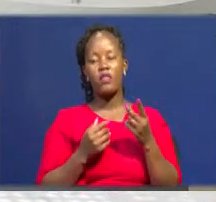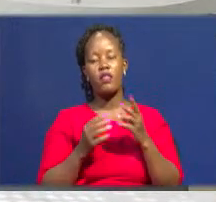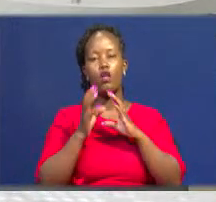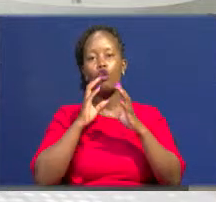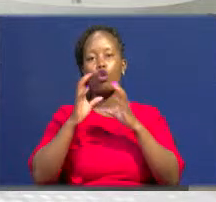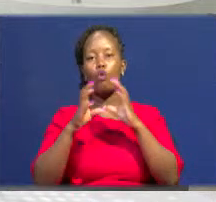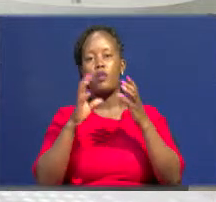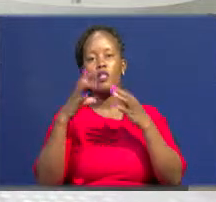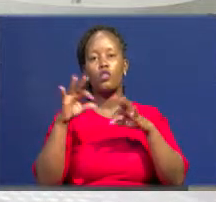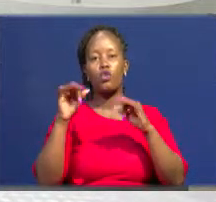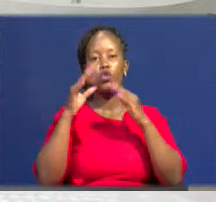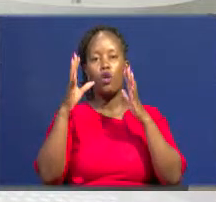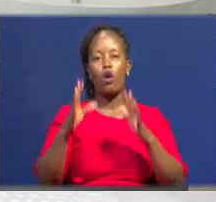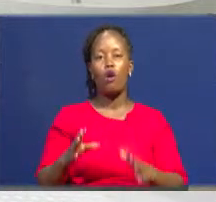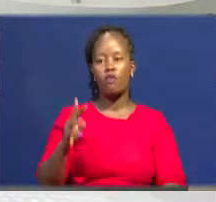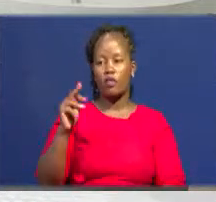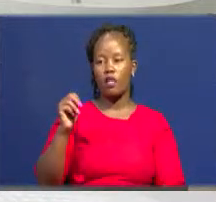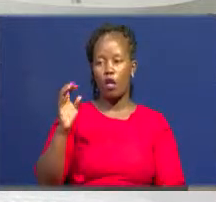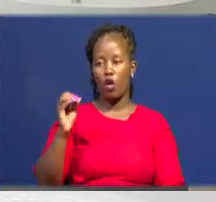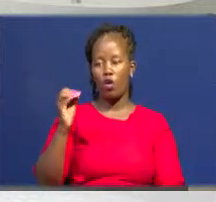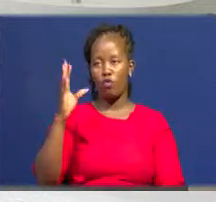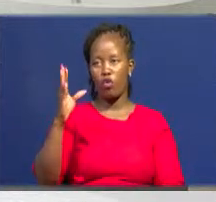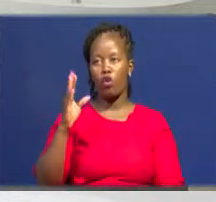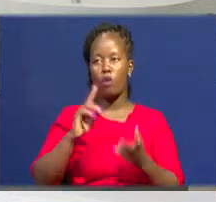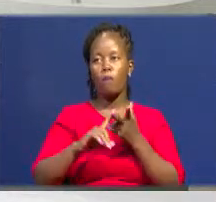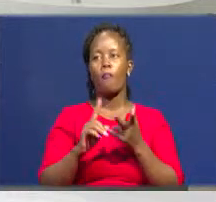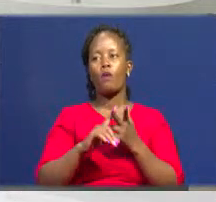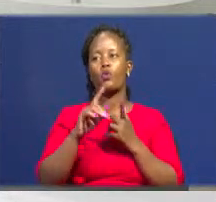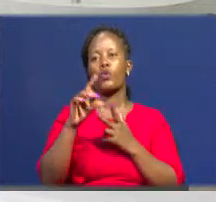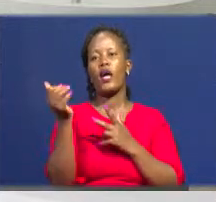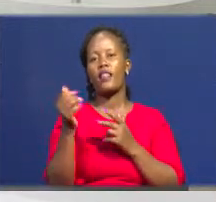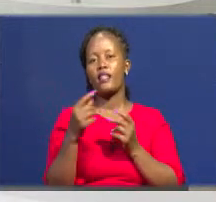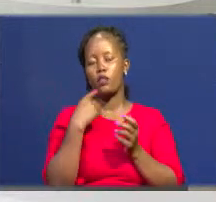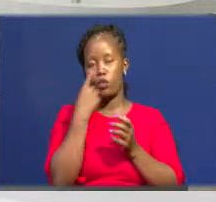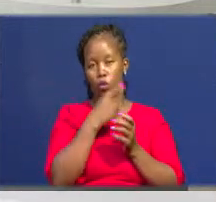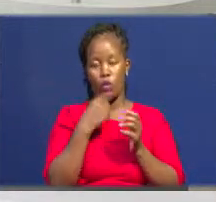of Kenya. And also, Suzanne Adhiambo, she is the development